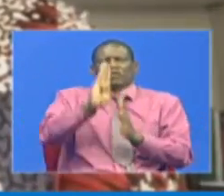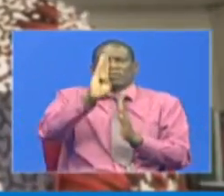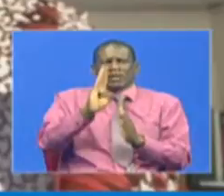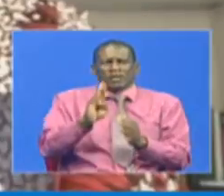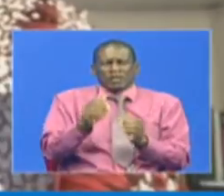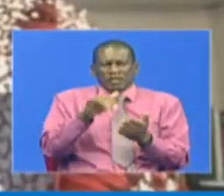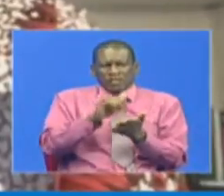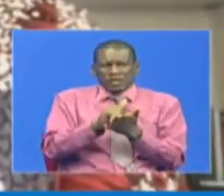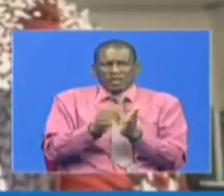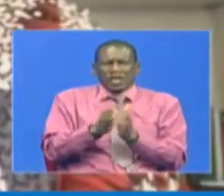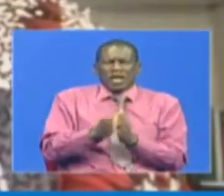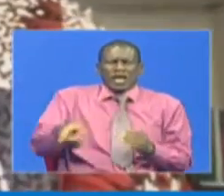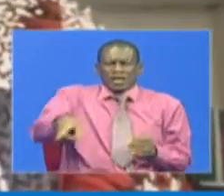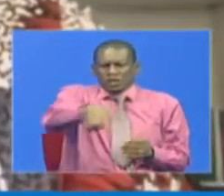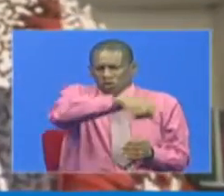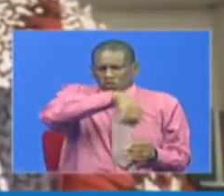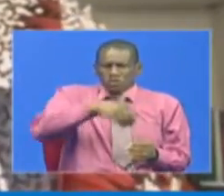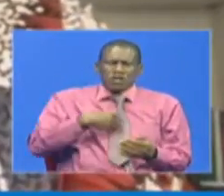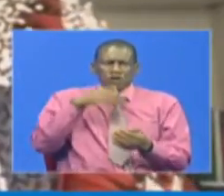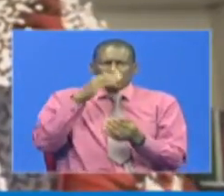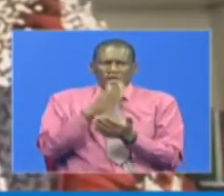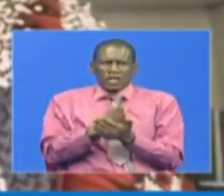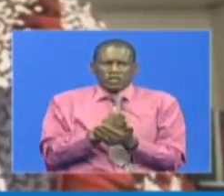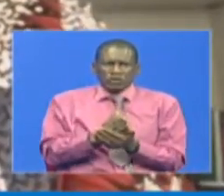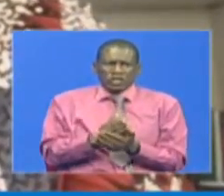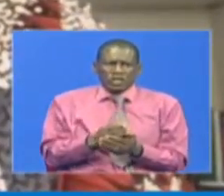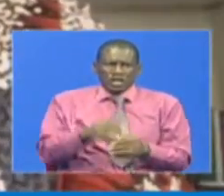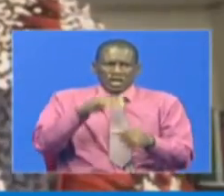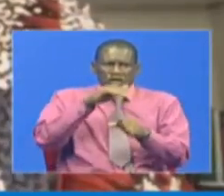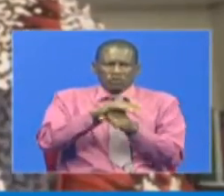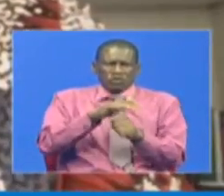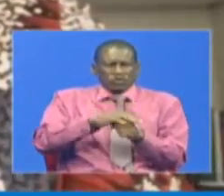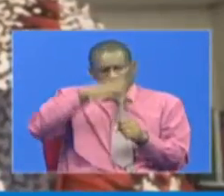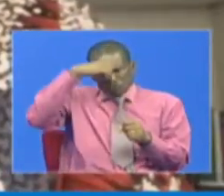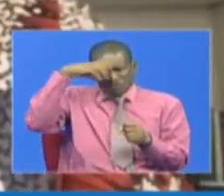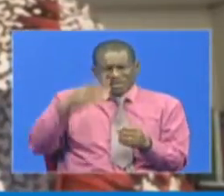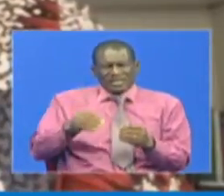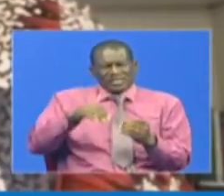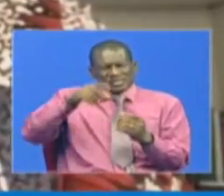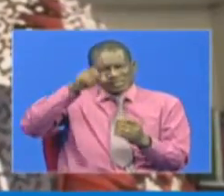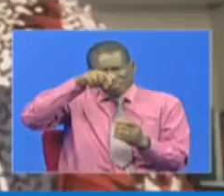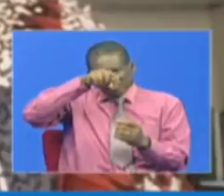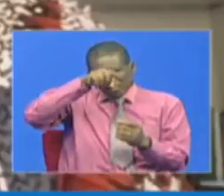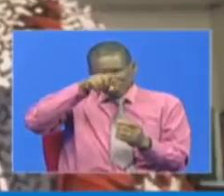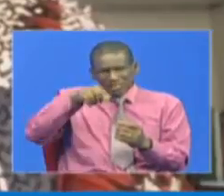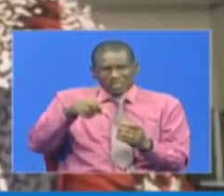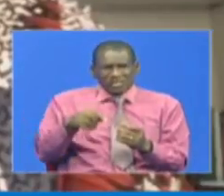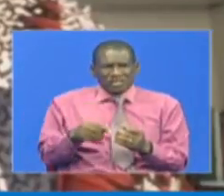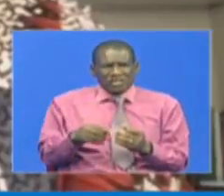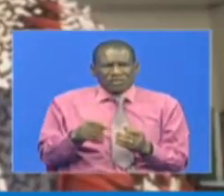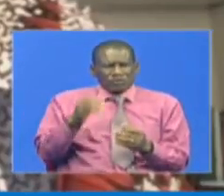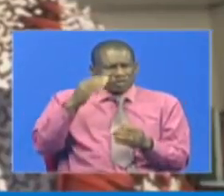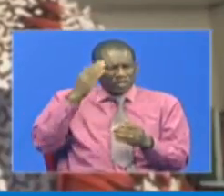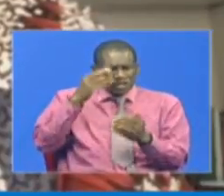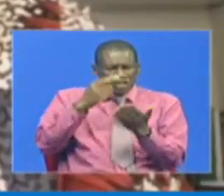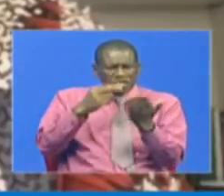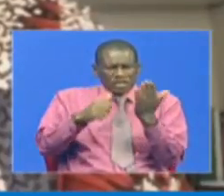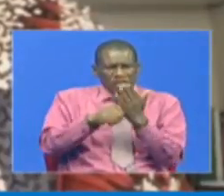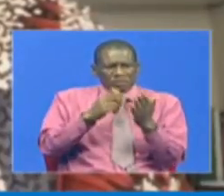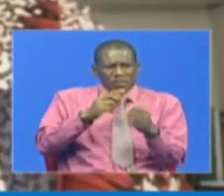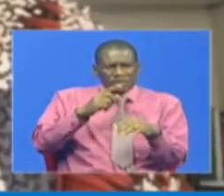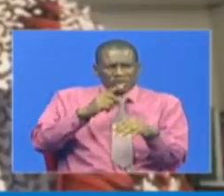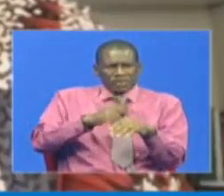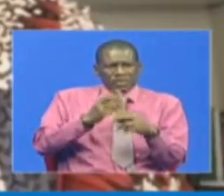that, and we have actually, you know, we have a lot of the dual Kali sheds. I know we call them dual Kali sheds, but they actually, you know,